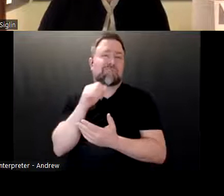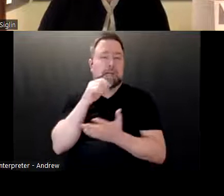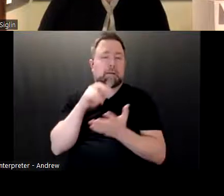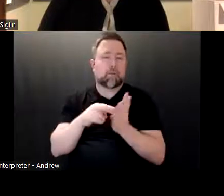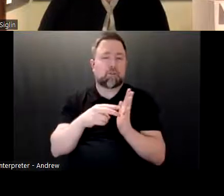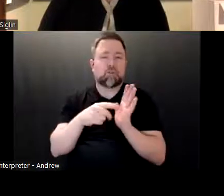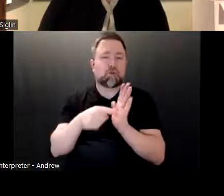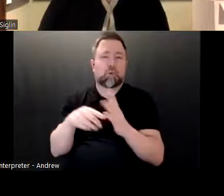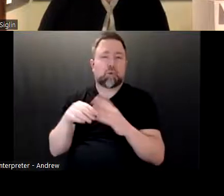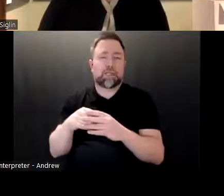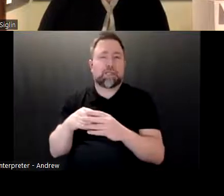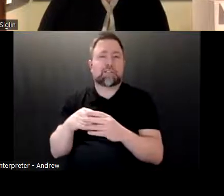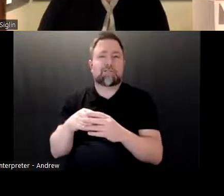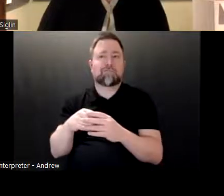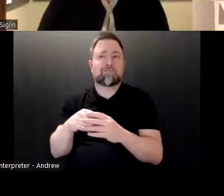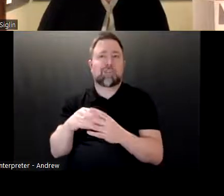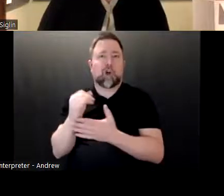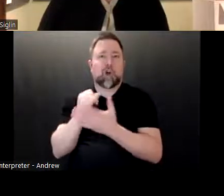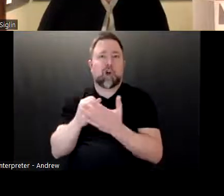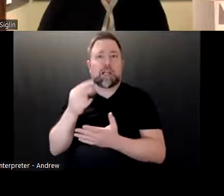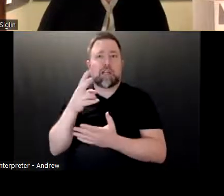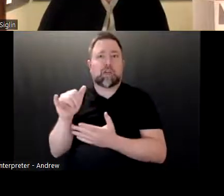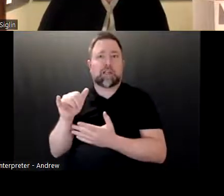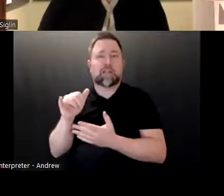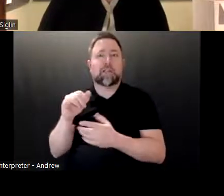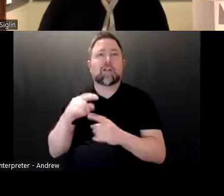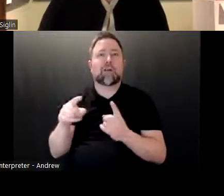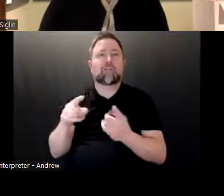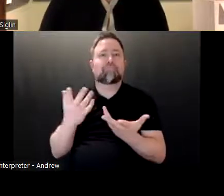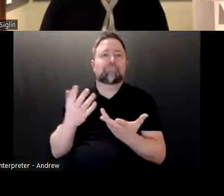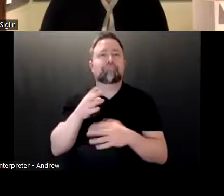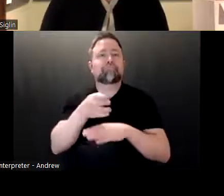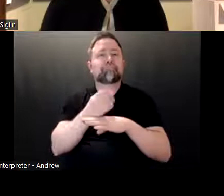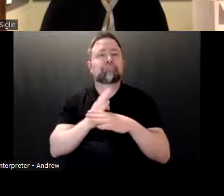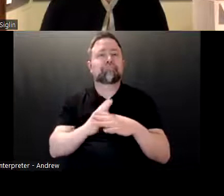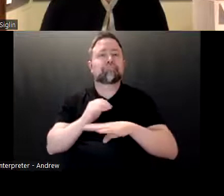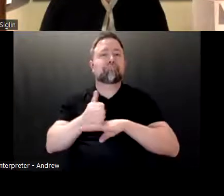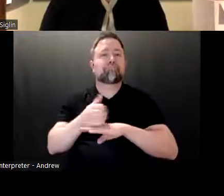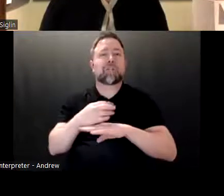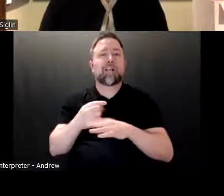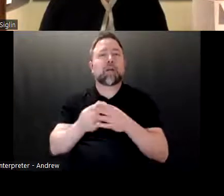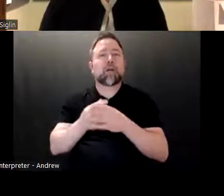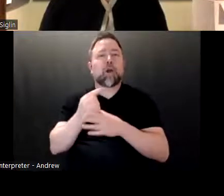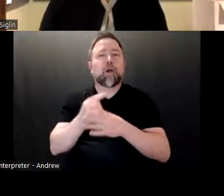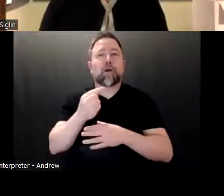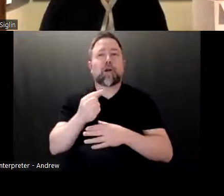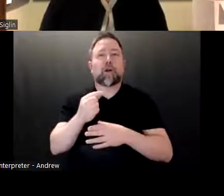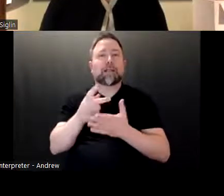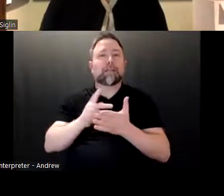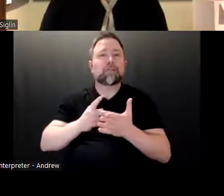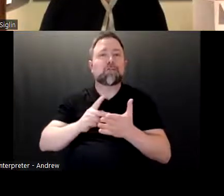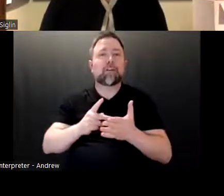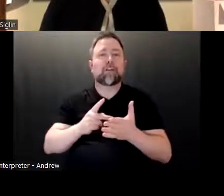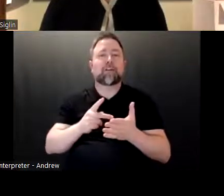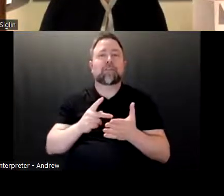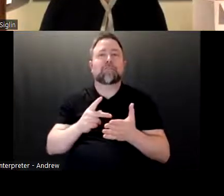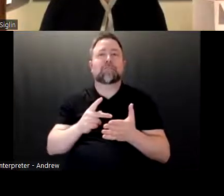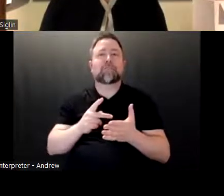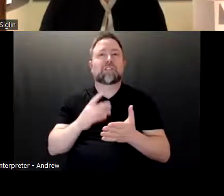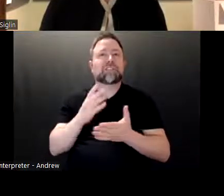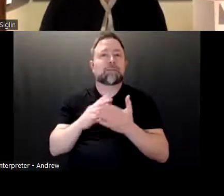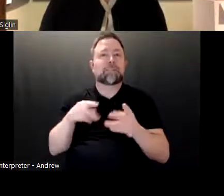this was, the carving of the standing woman, which is called Essie, would have really fit very well with the definition of